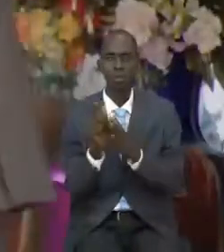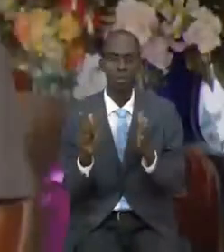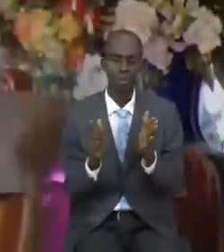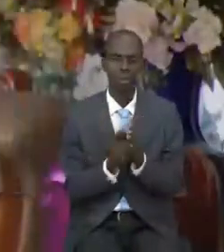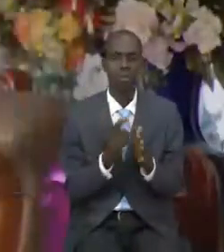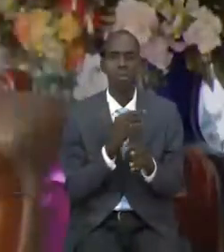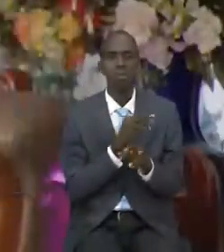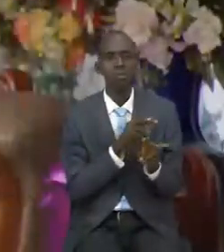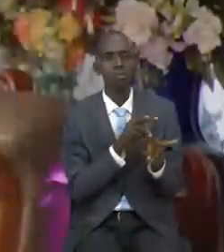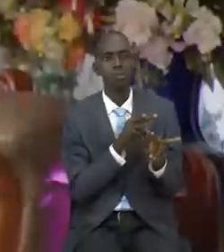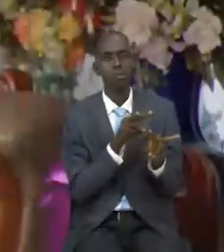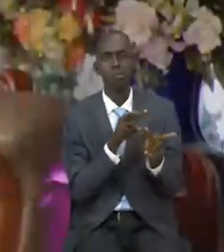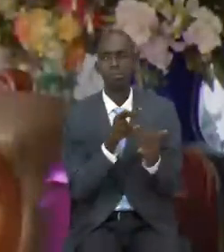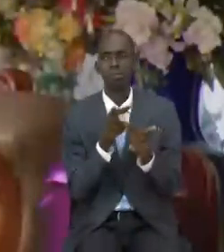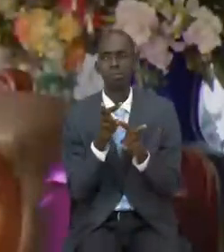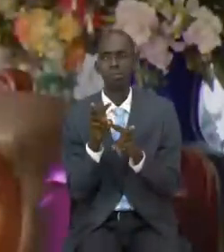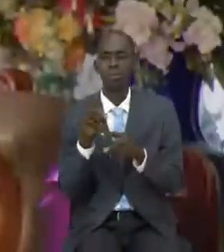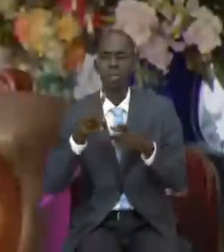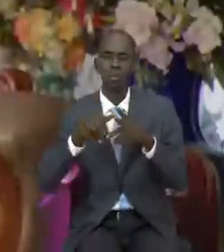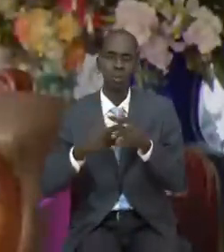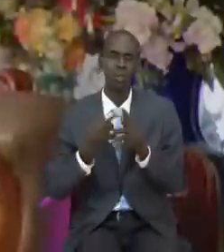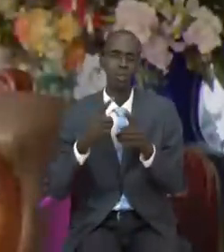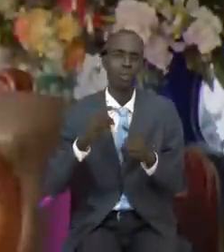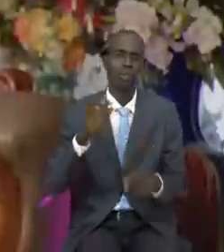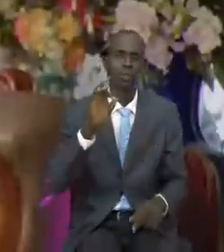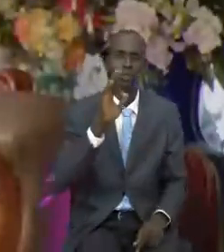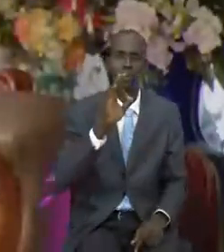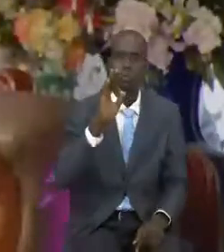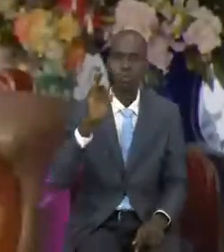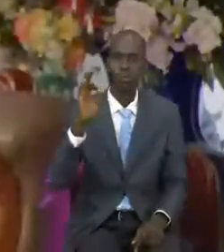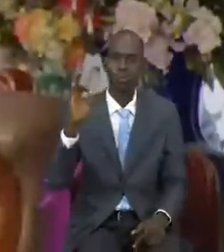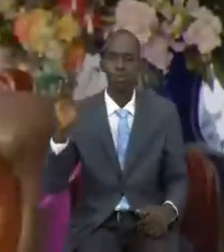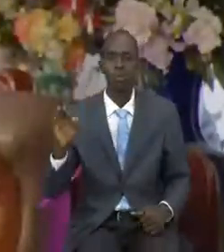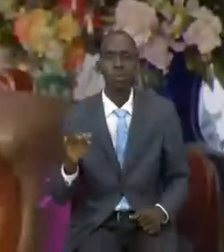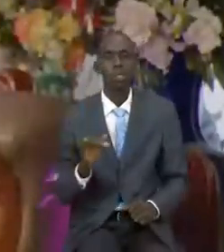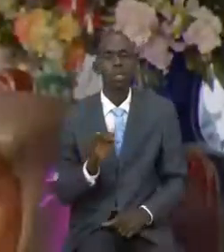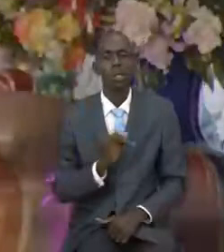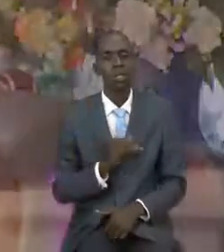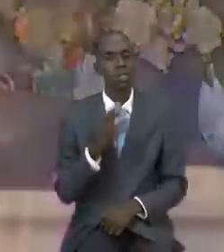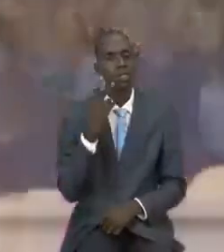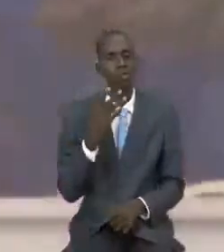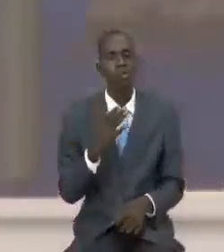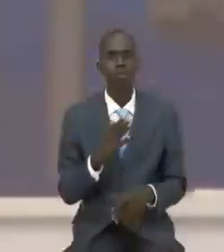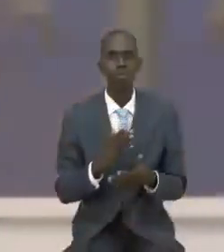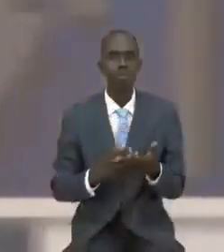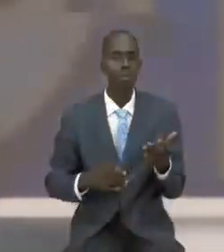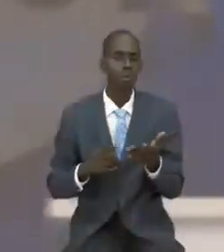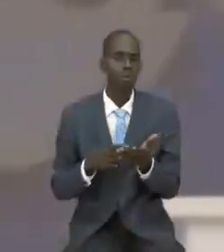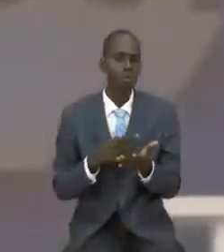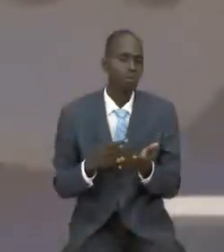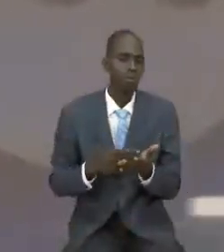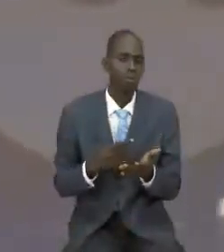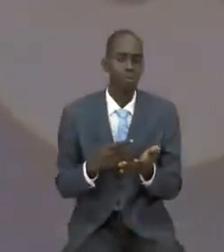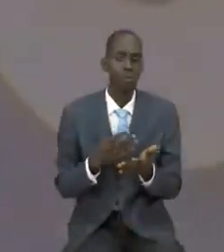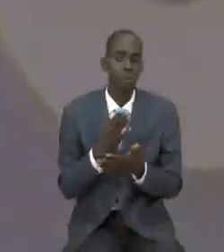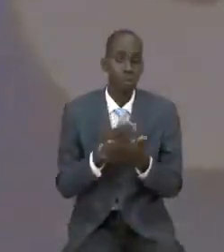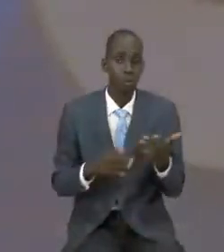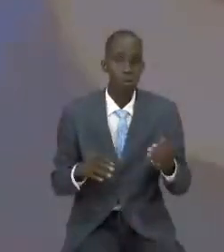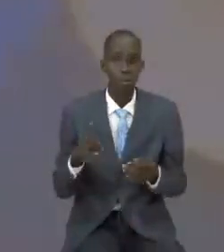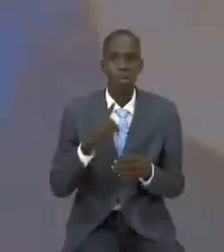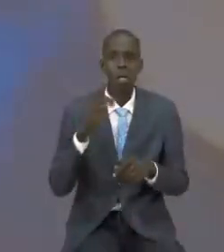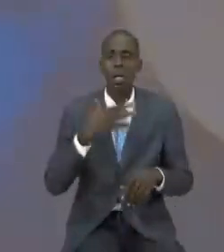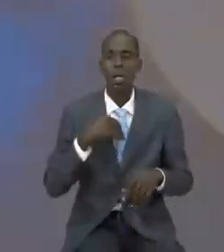congregation and you begin to preach. I hear you, some of them, and you cannot declare the